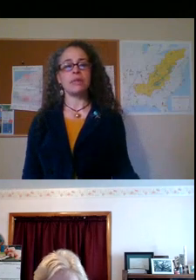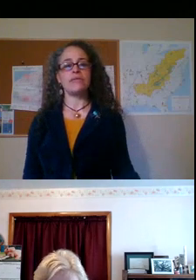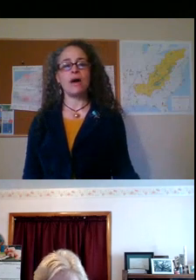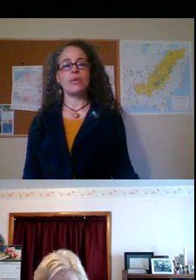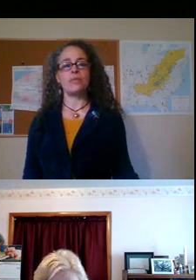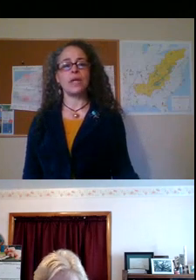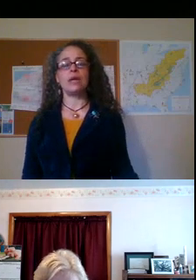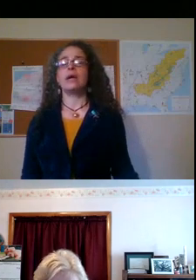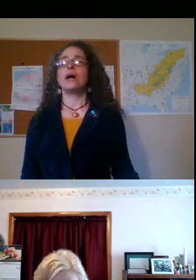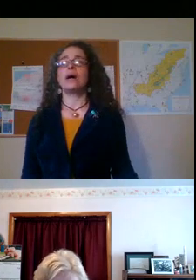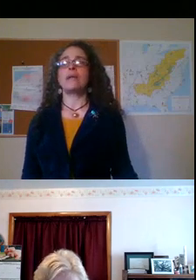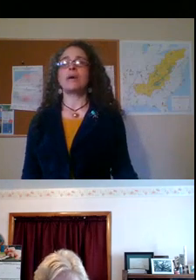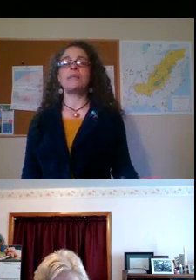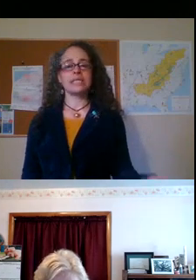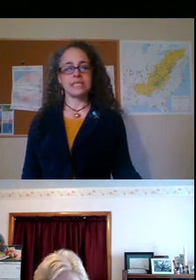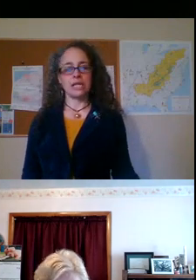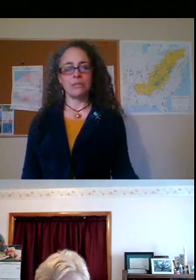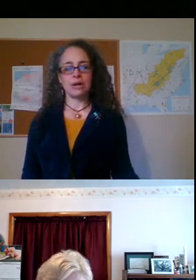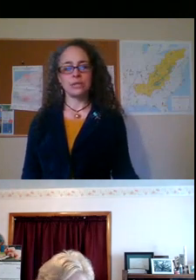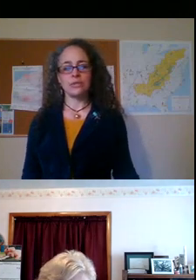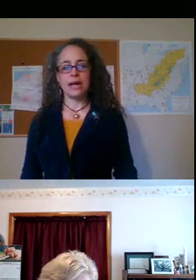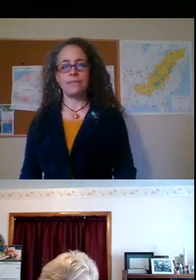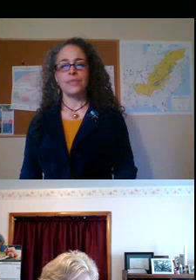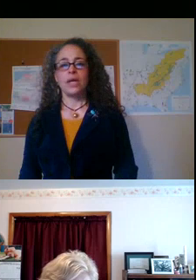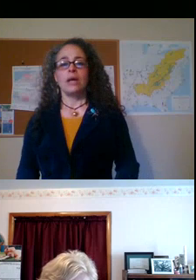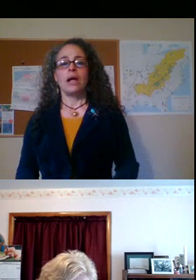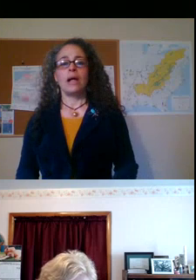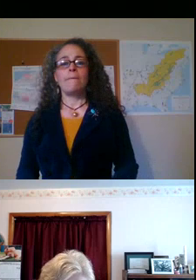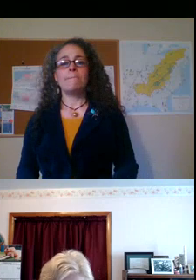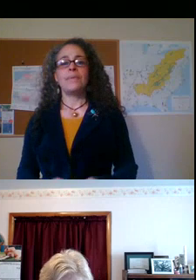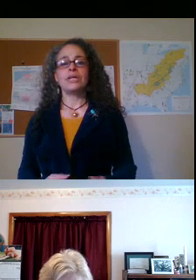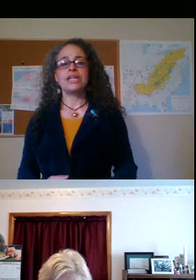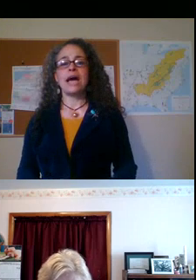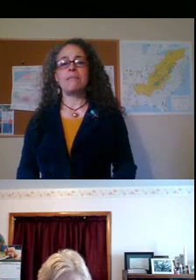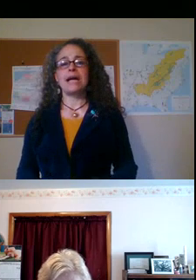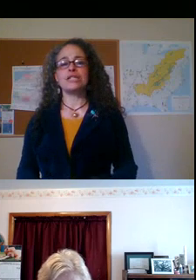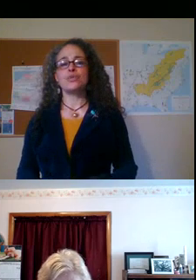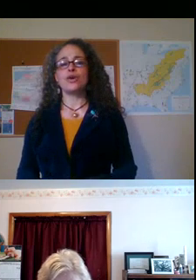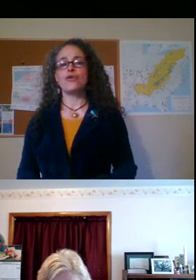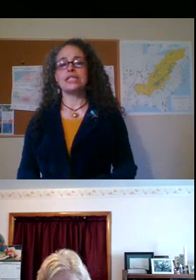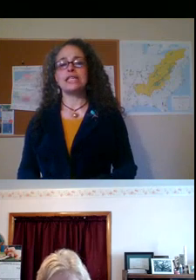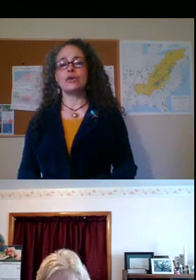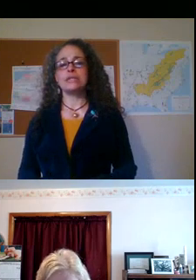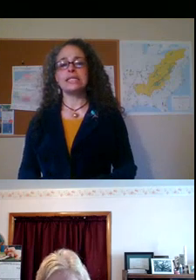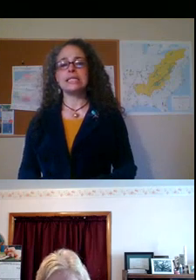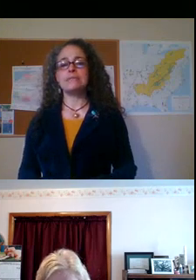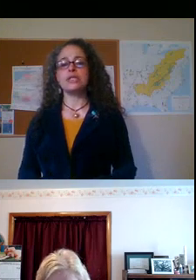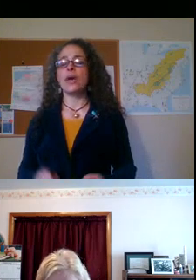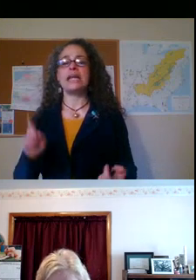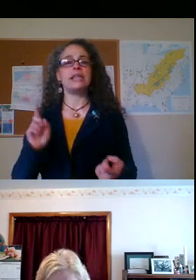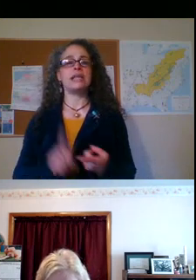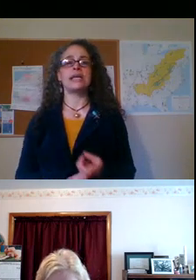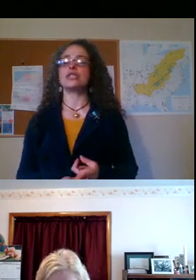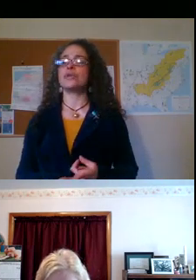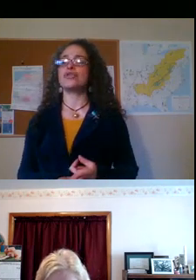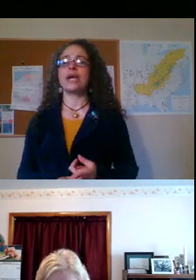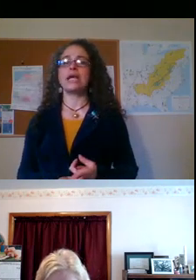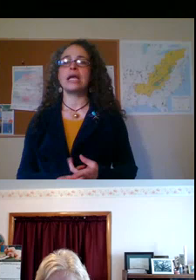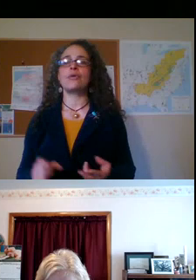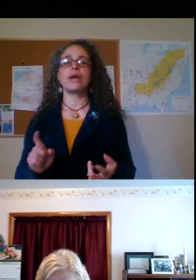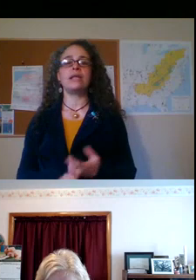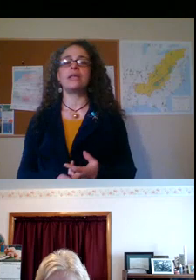an example of that would be business incubators, right? Building Appalachia's workforce ecosystem. So anything that